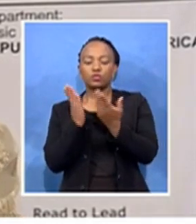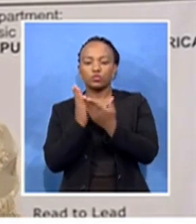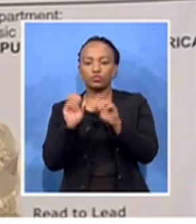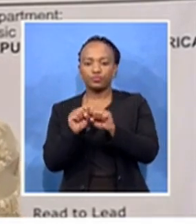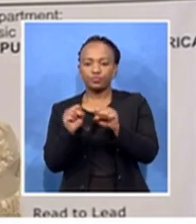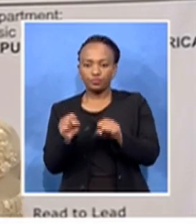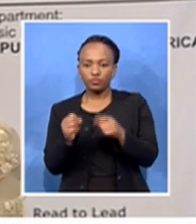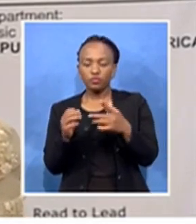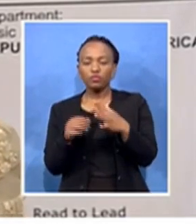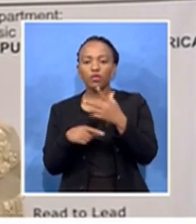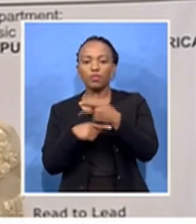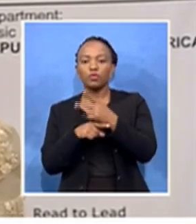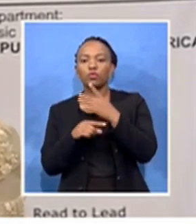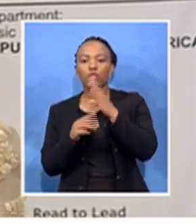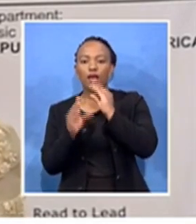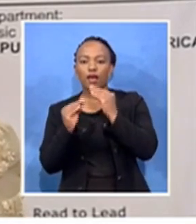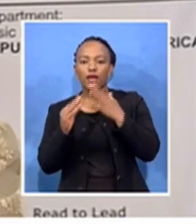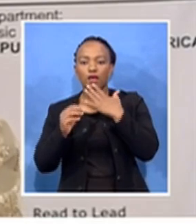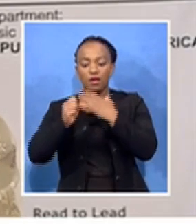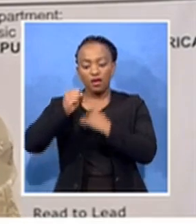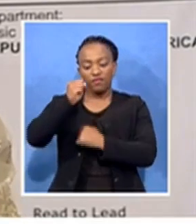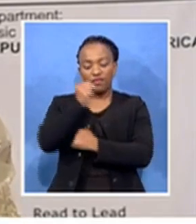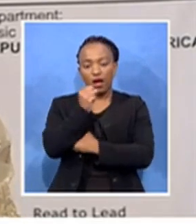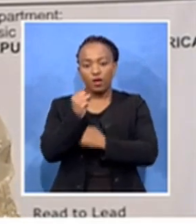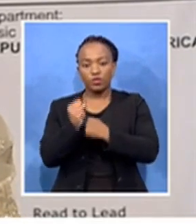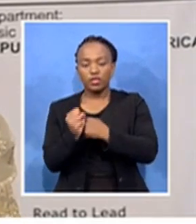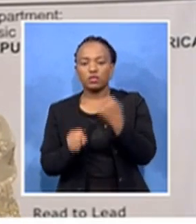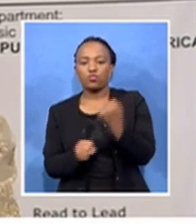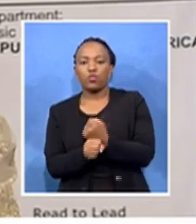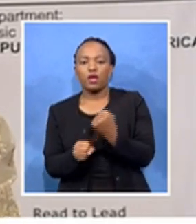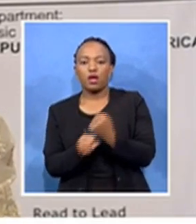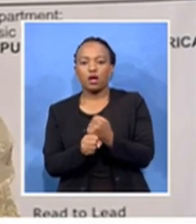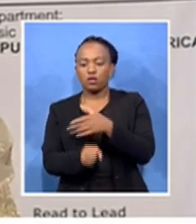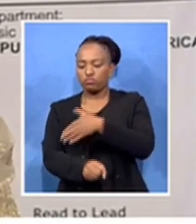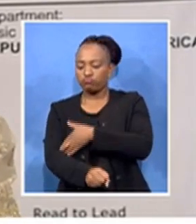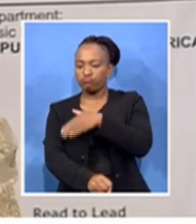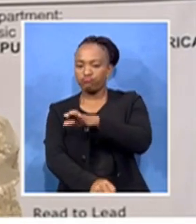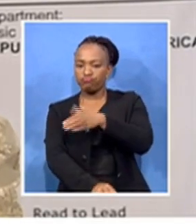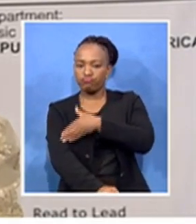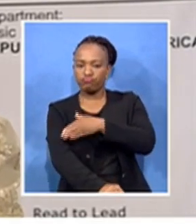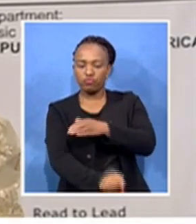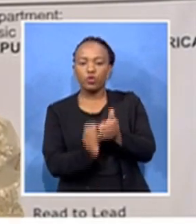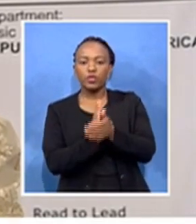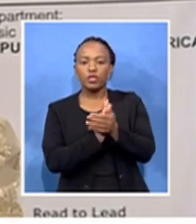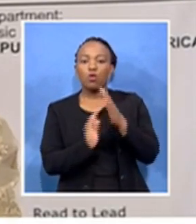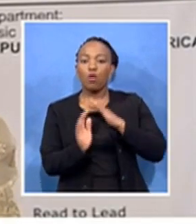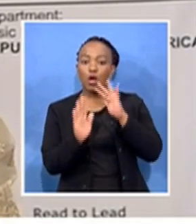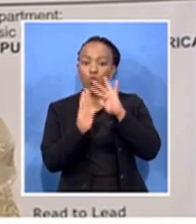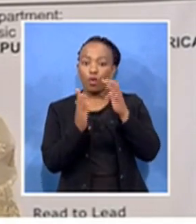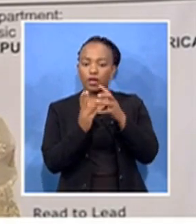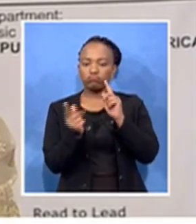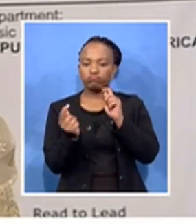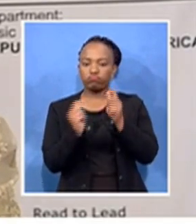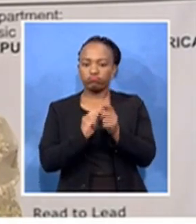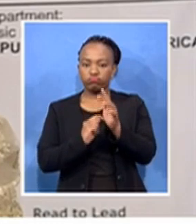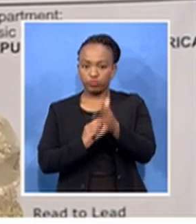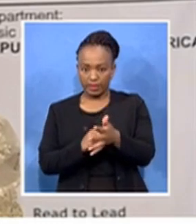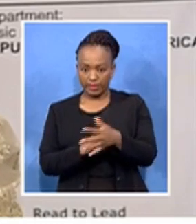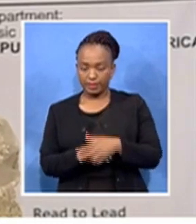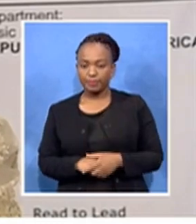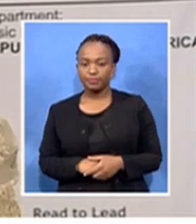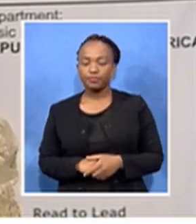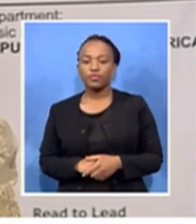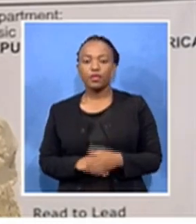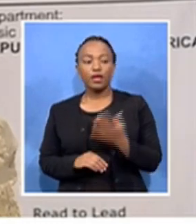future work and equip them with skills for the changing world. Centuries ago, people who could read and write were in